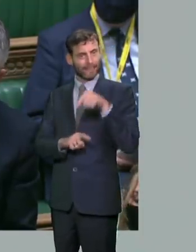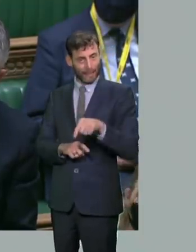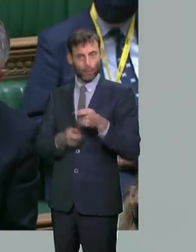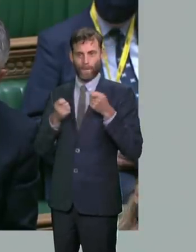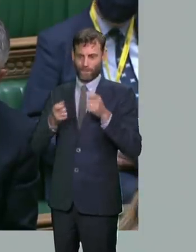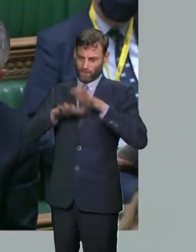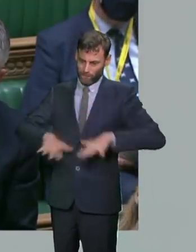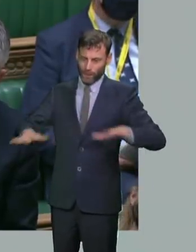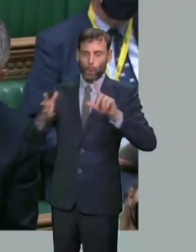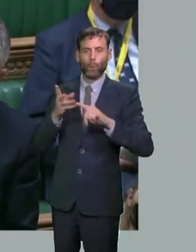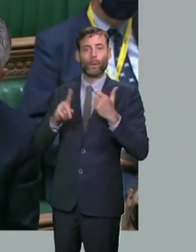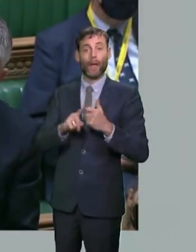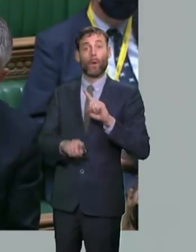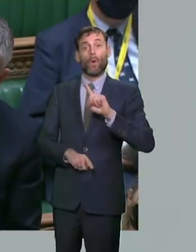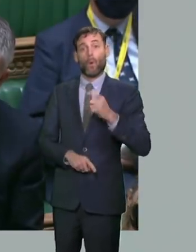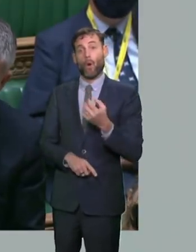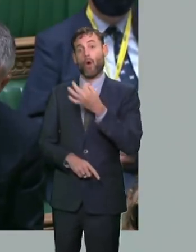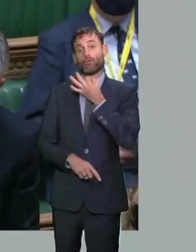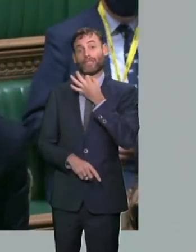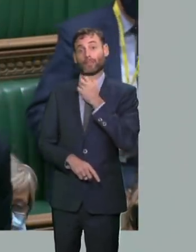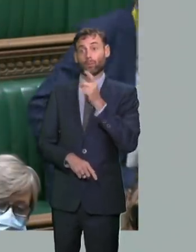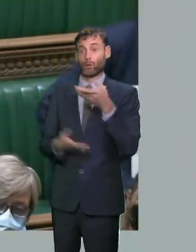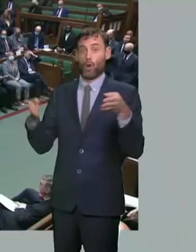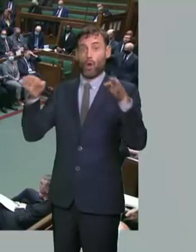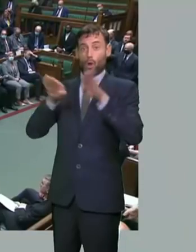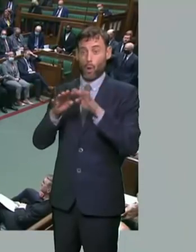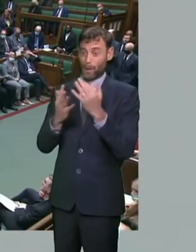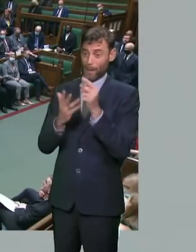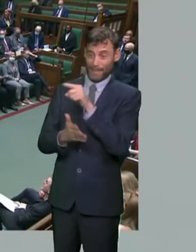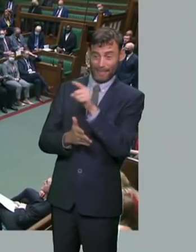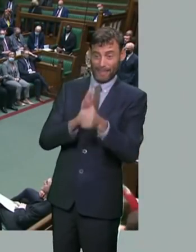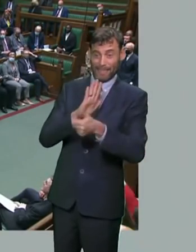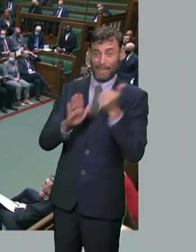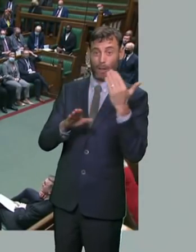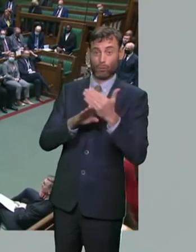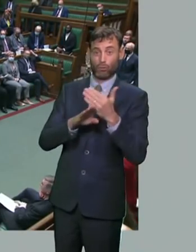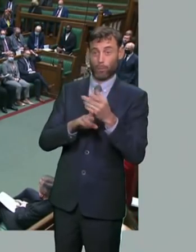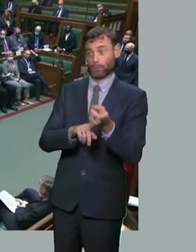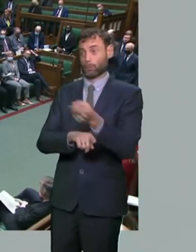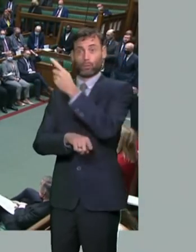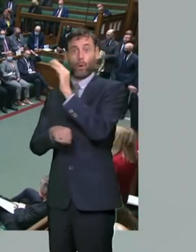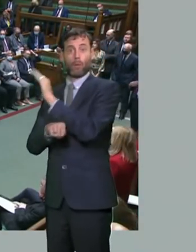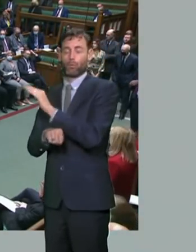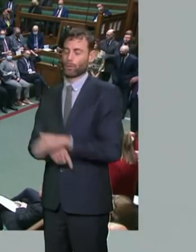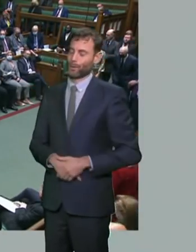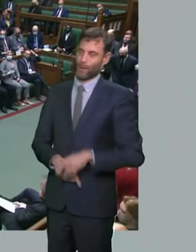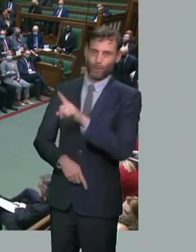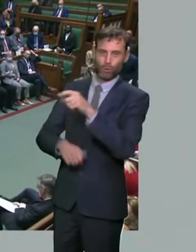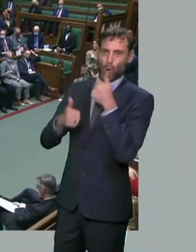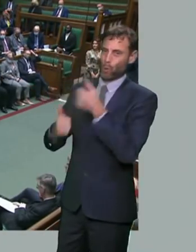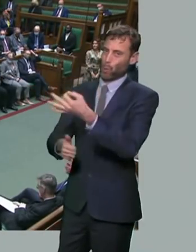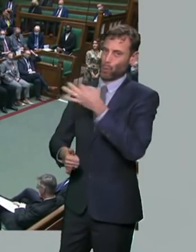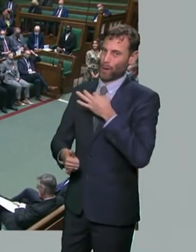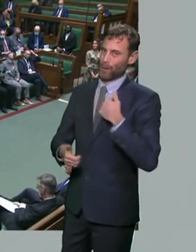the manufacturing jobs move abroad. What's it going to be? Well, Mr. Speaker, I'm so glad he asked that question,